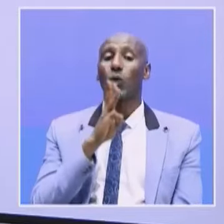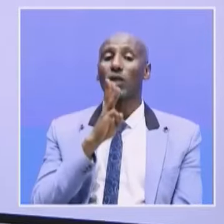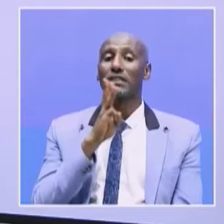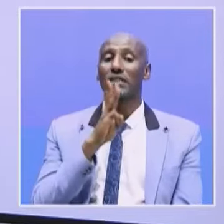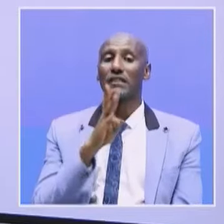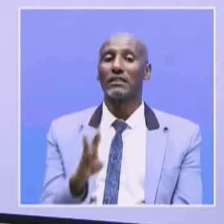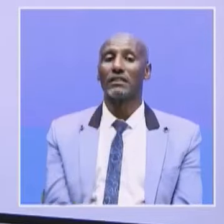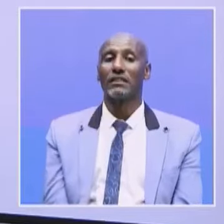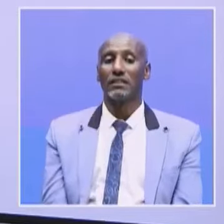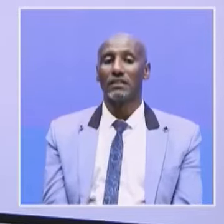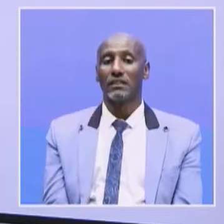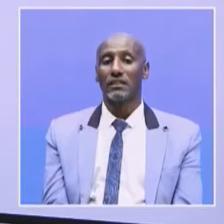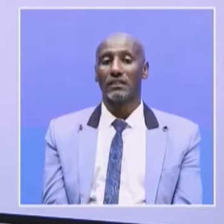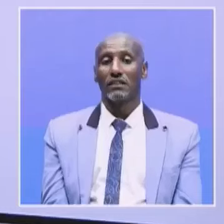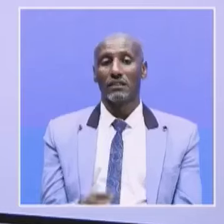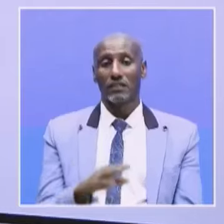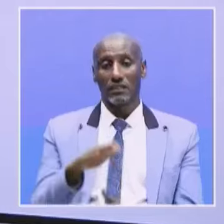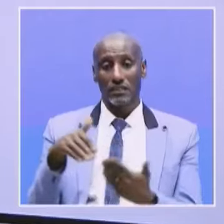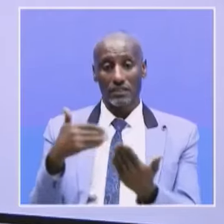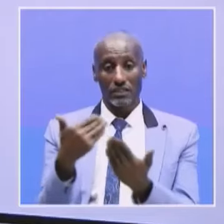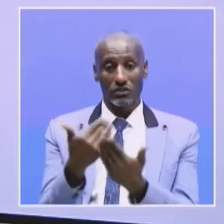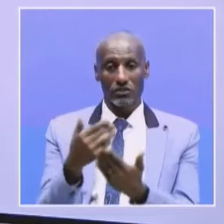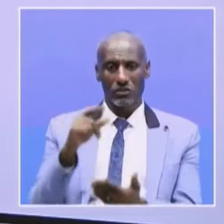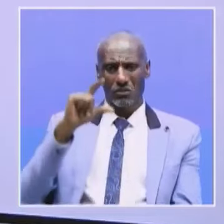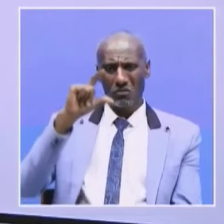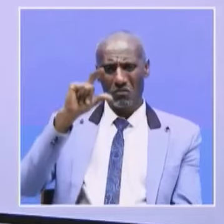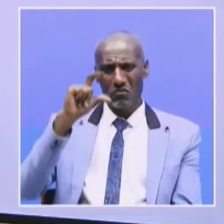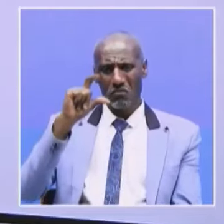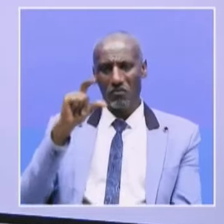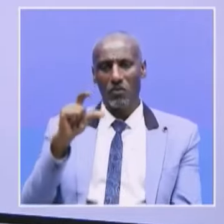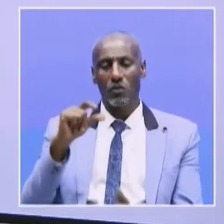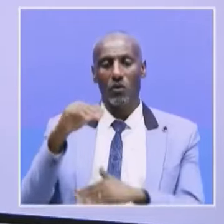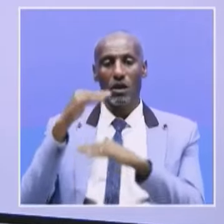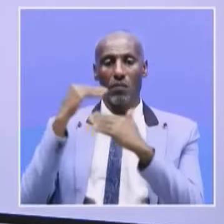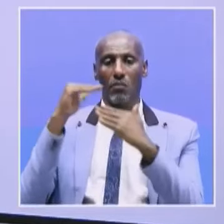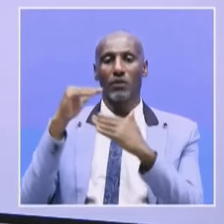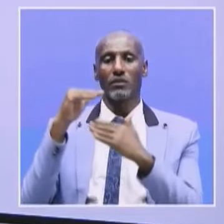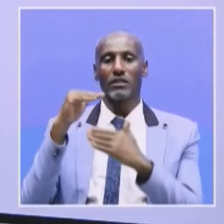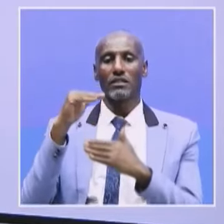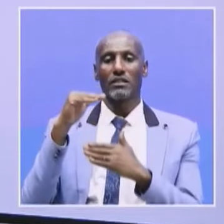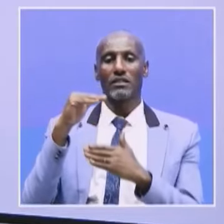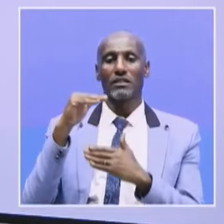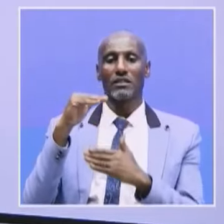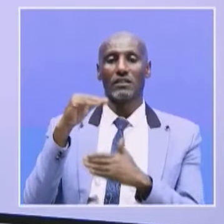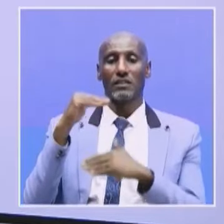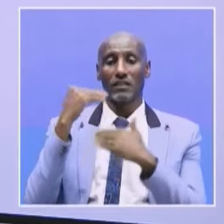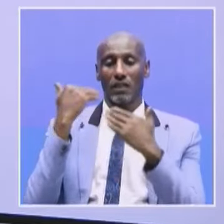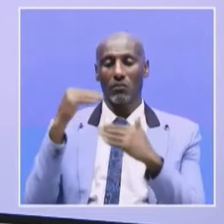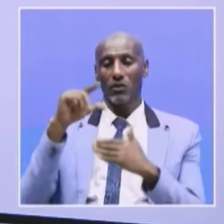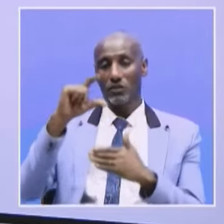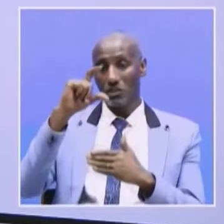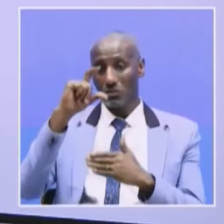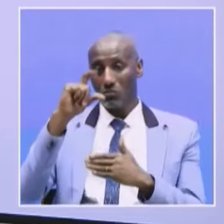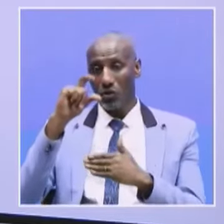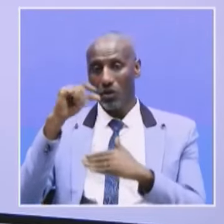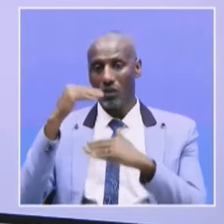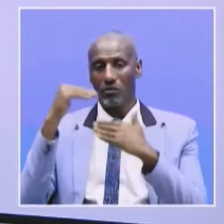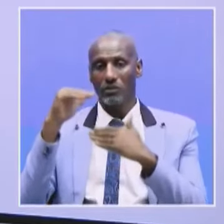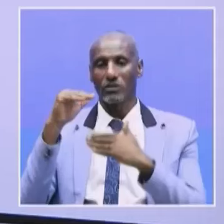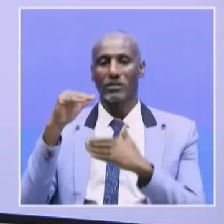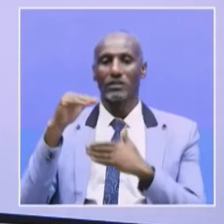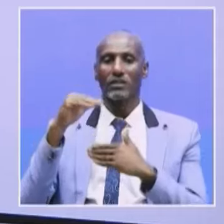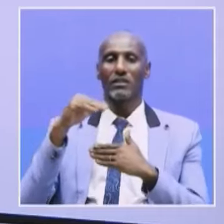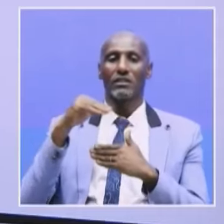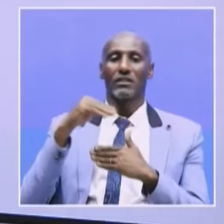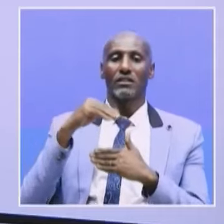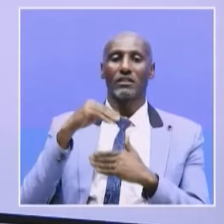uncountable noun. It's also few amount. And this is, the amount is a small amount. So when we come to